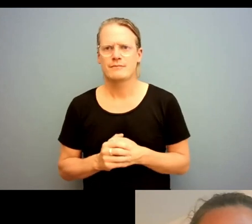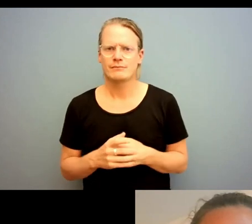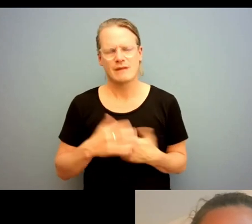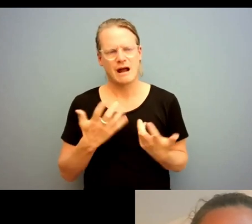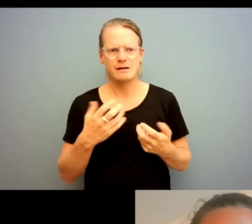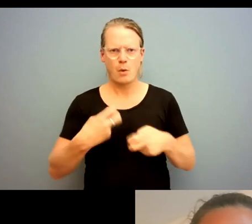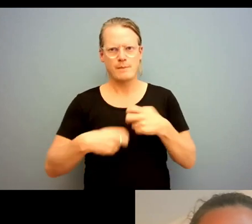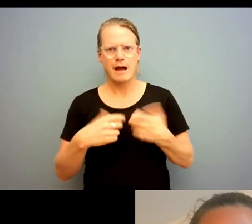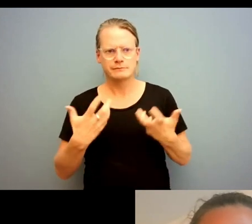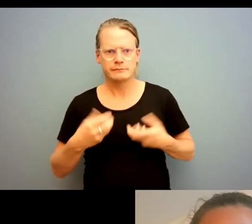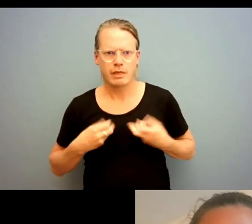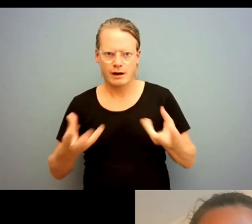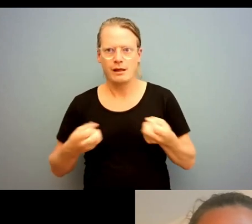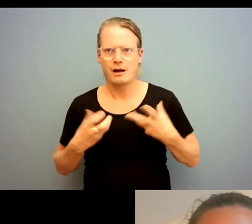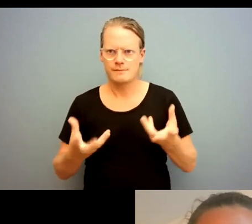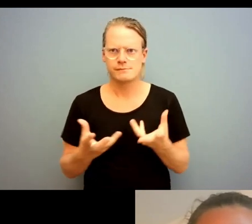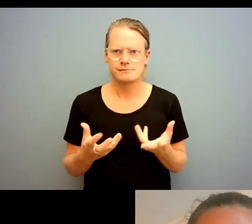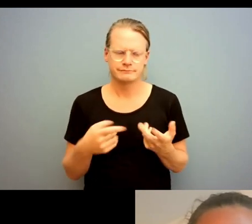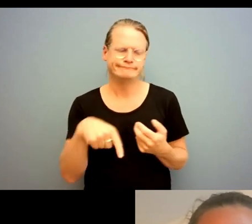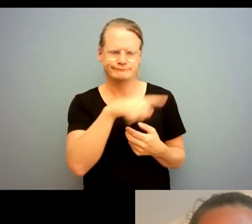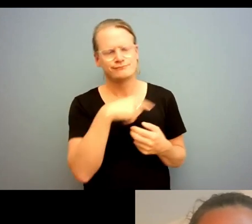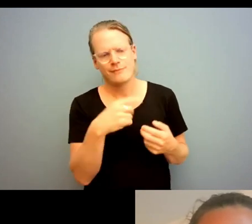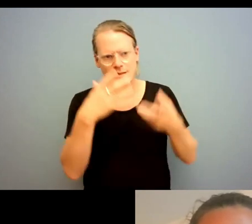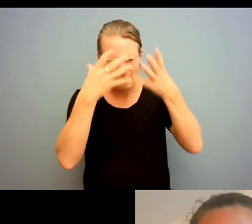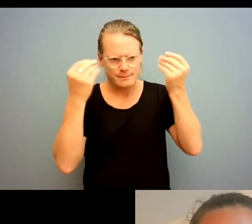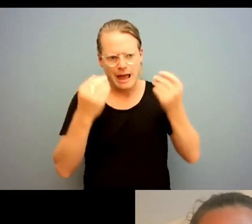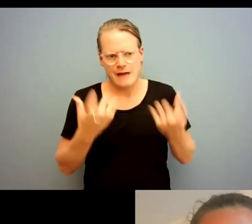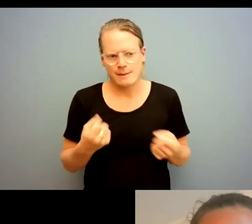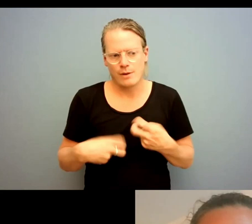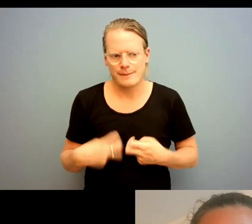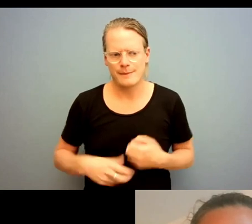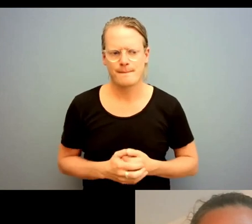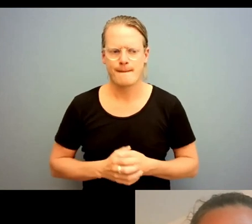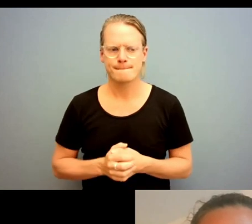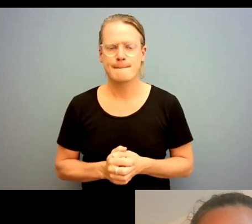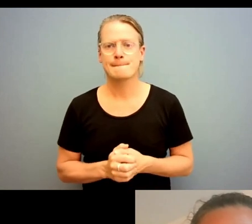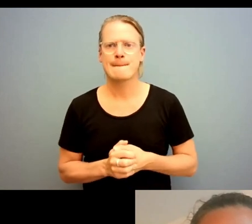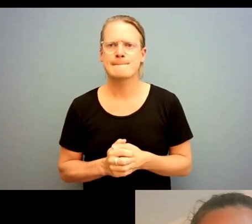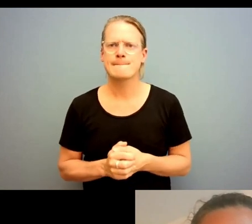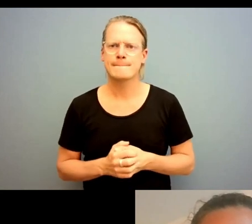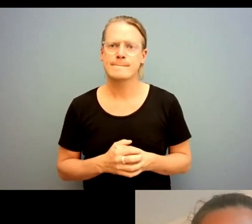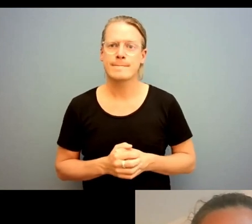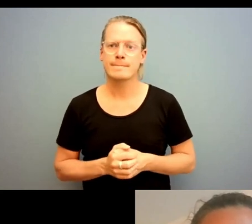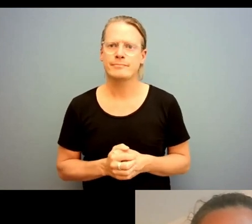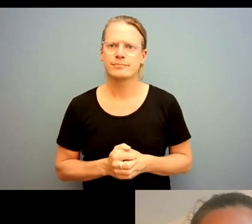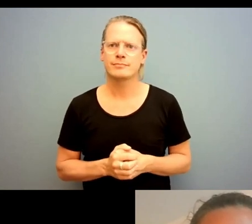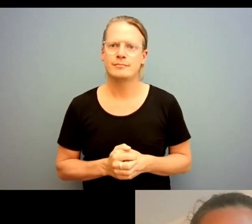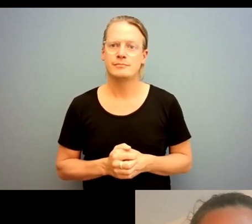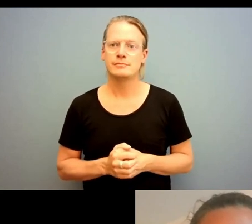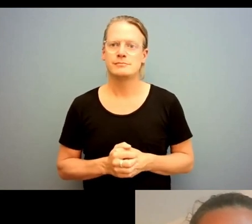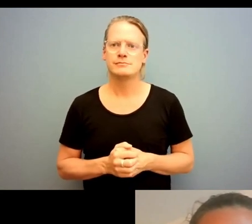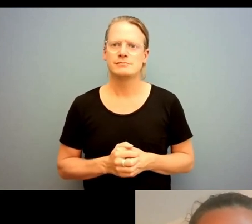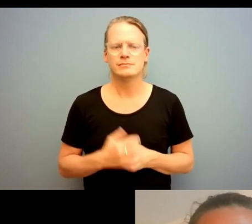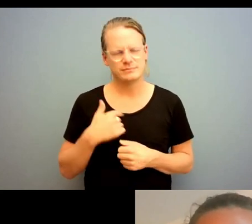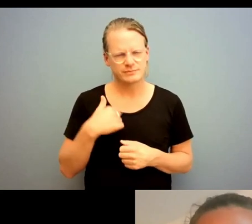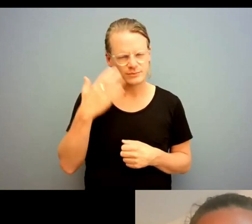about having dementia. I also remember that you took up the